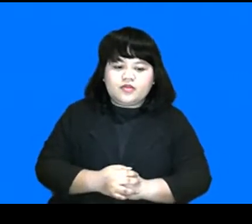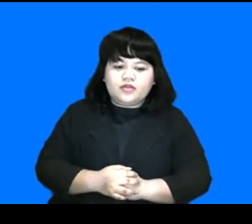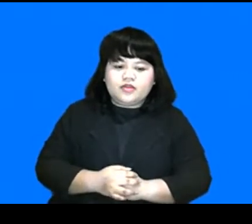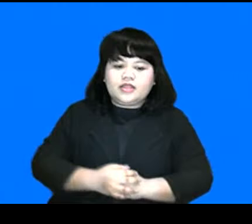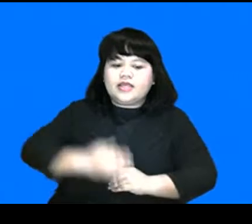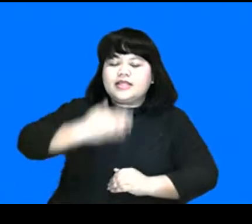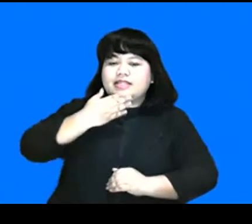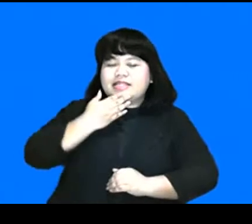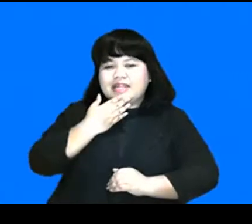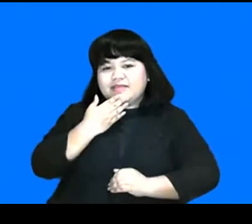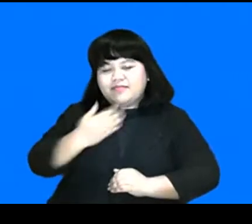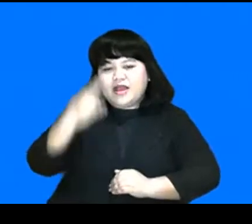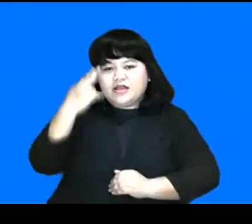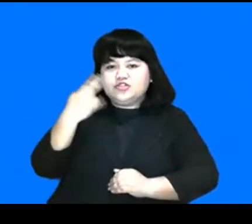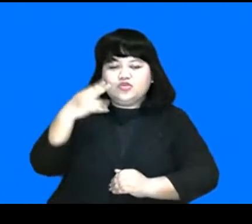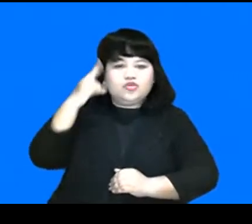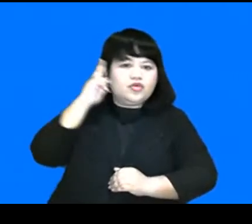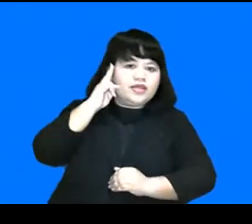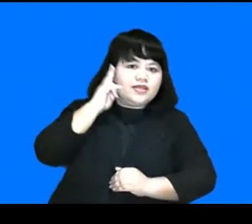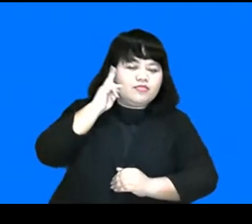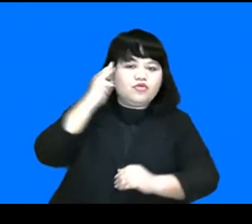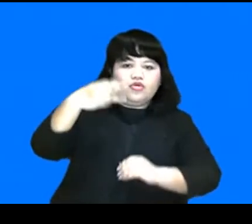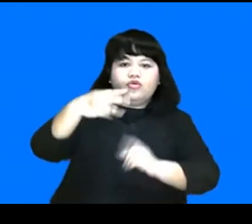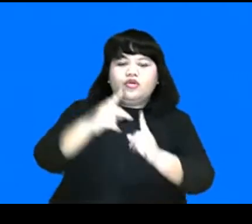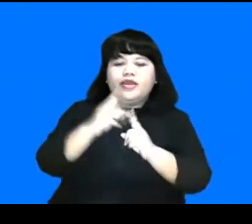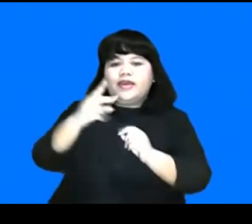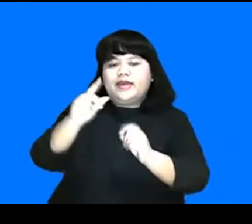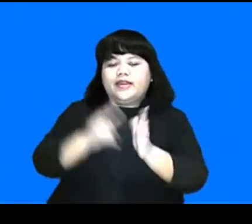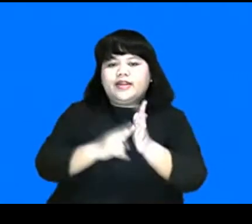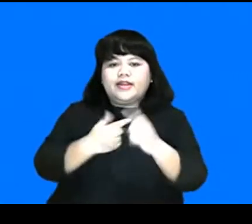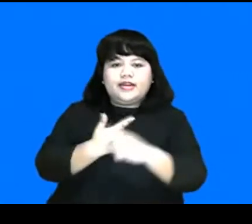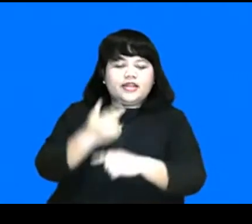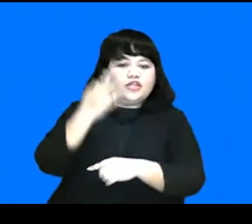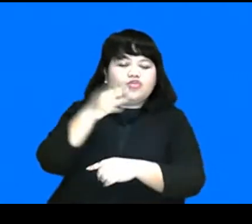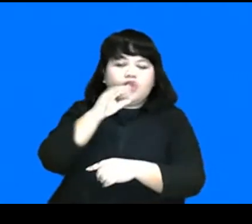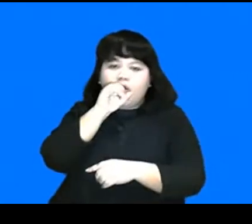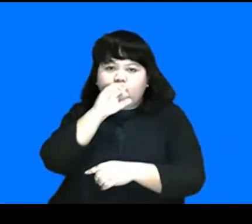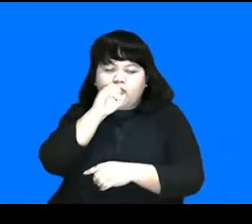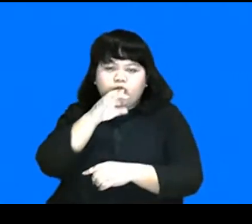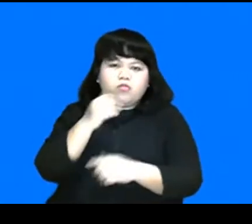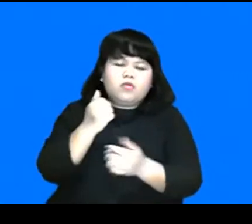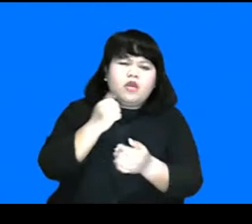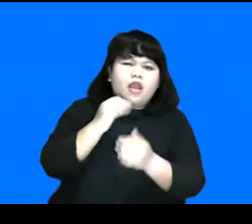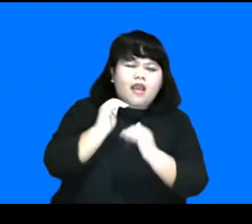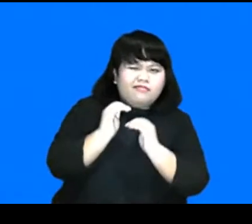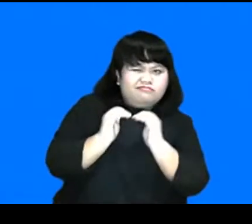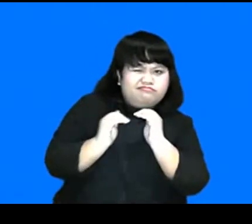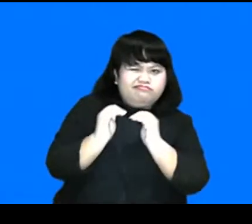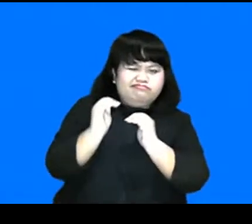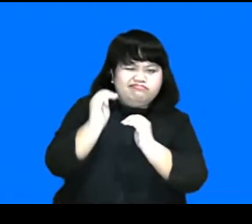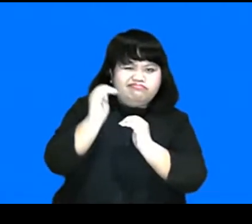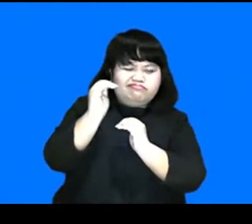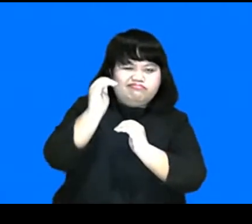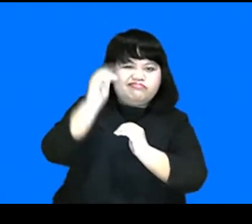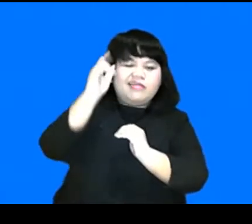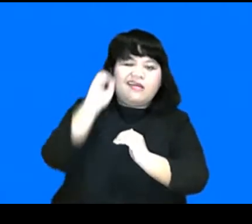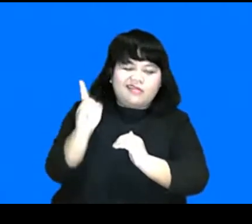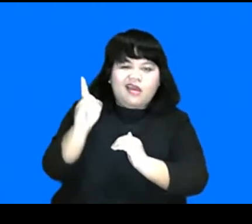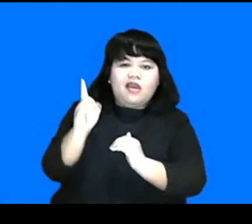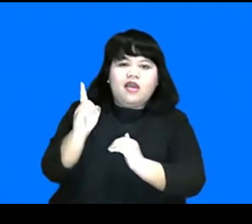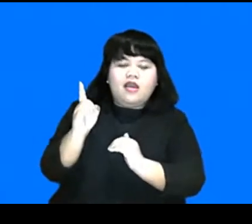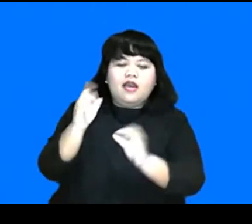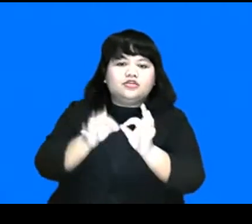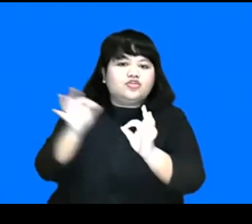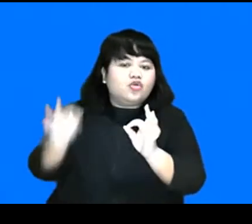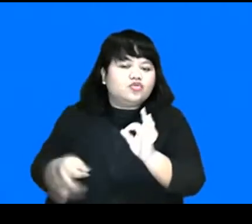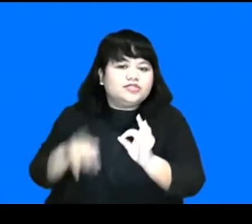mentioning that how inequality has increased and there is a possible solution for us, and that is wealth tax. This is why we all are gathered